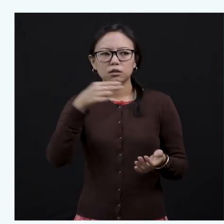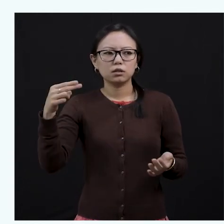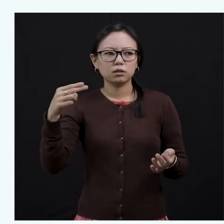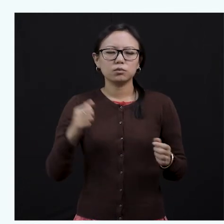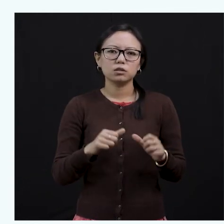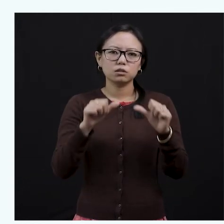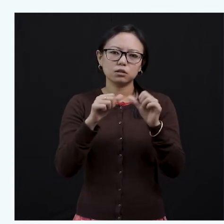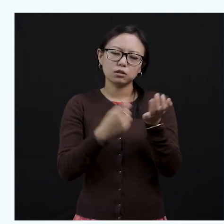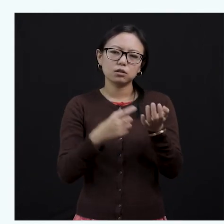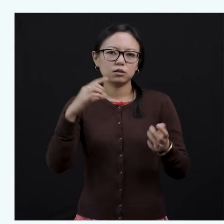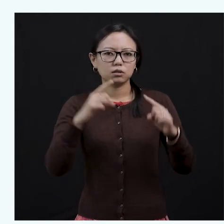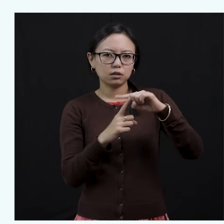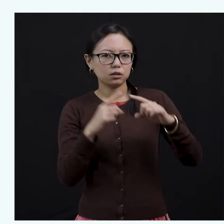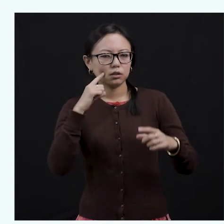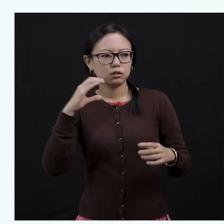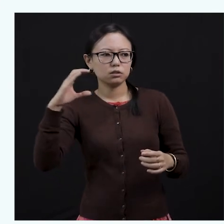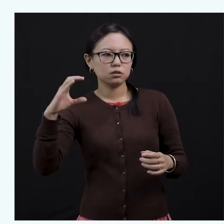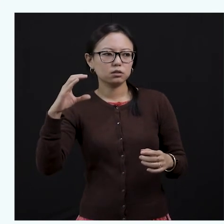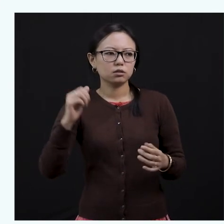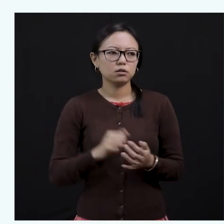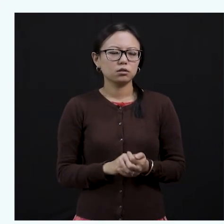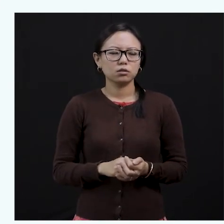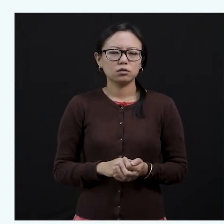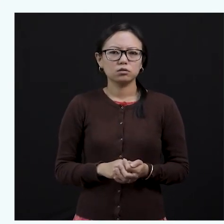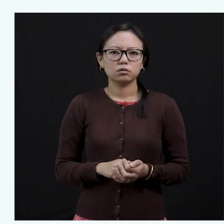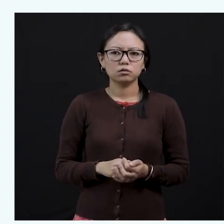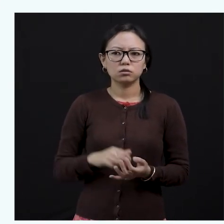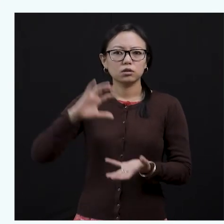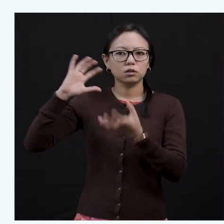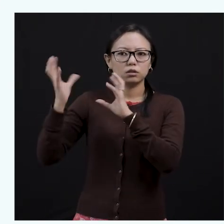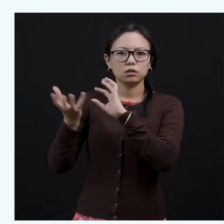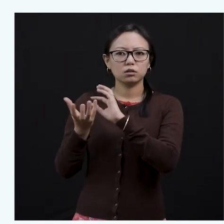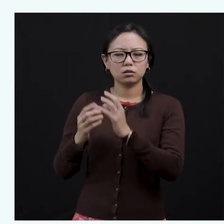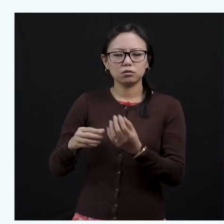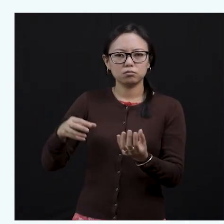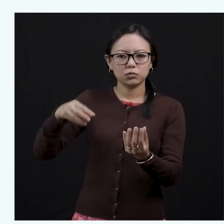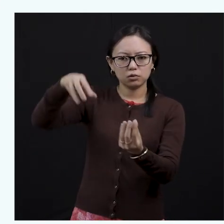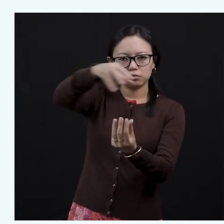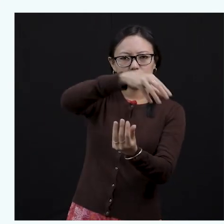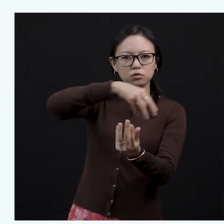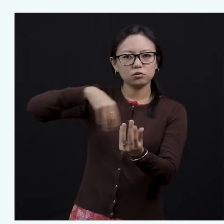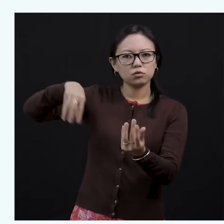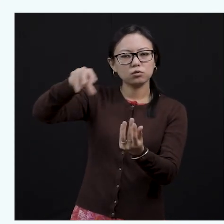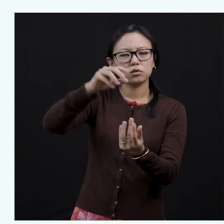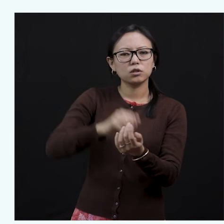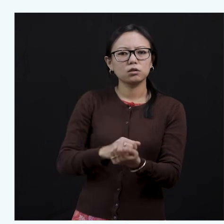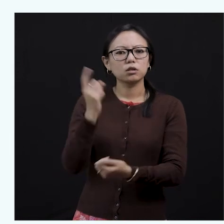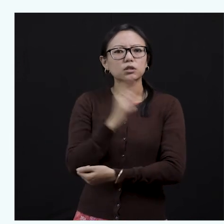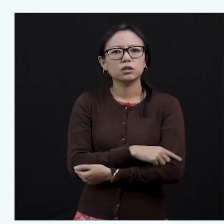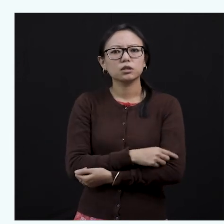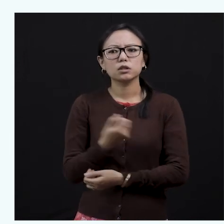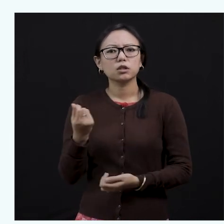one revolution around the sun, the Earth takes, the answer is 365 and